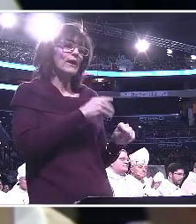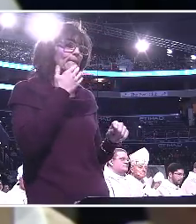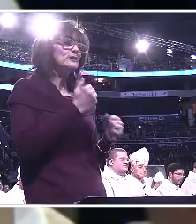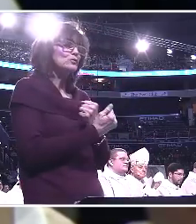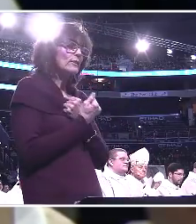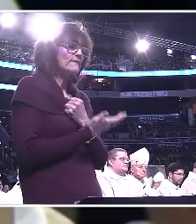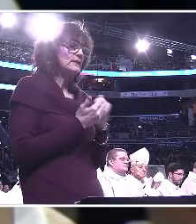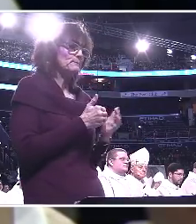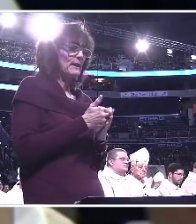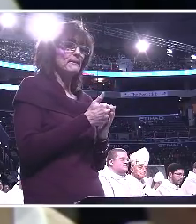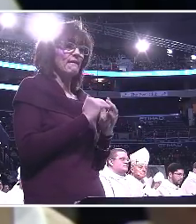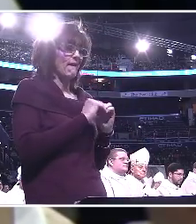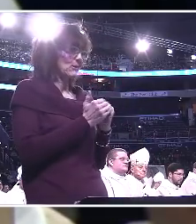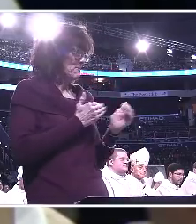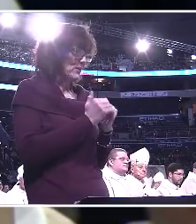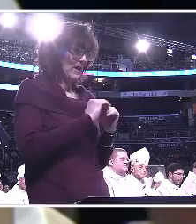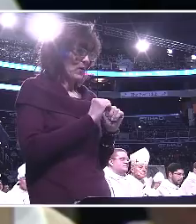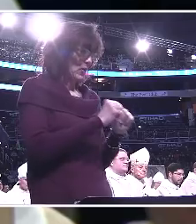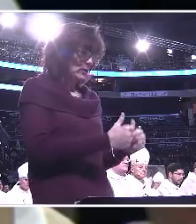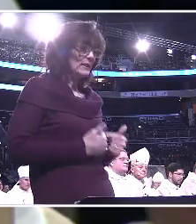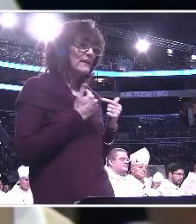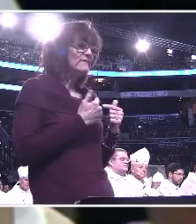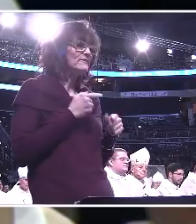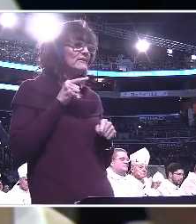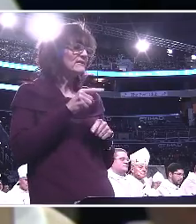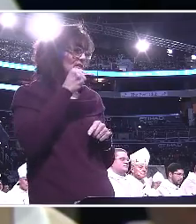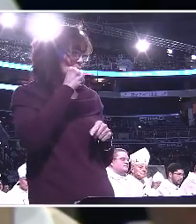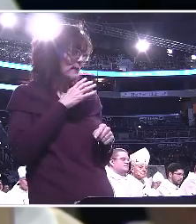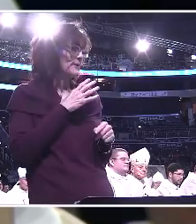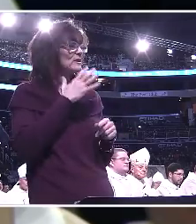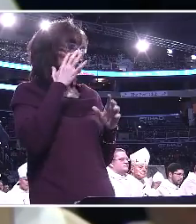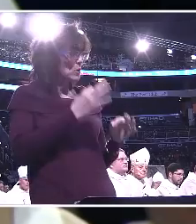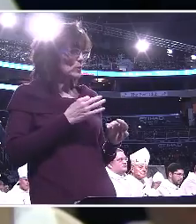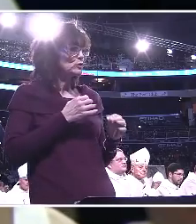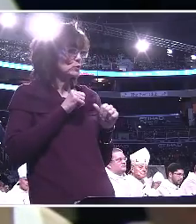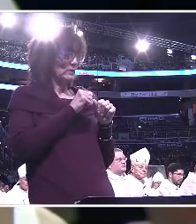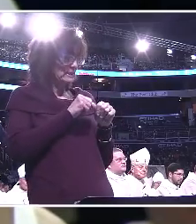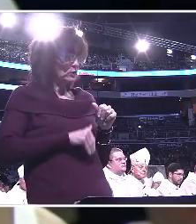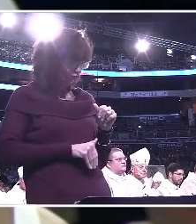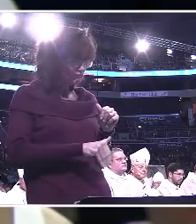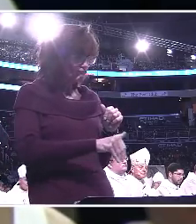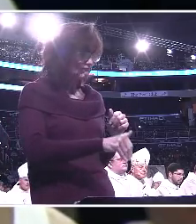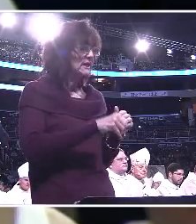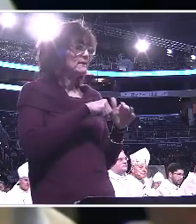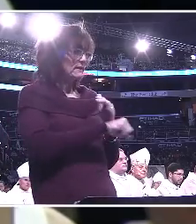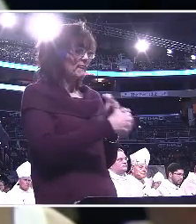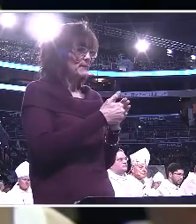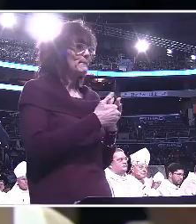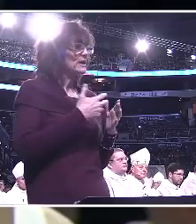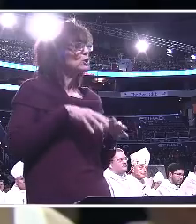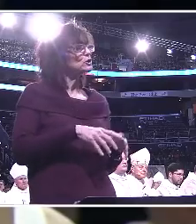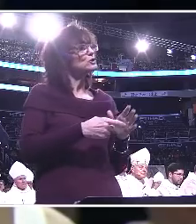long it would live. And so she chose life. And it took courage to do so, to go against the advice